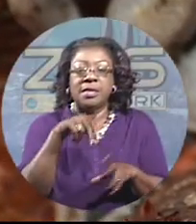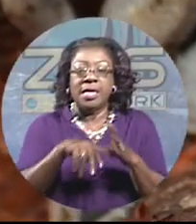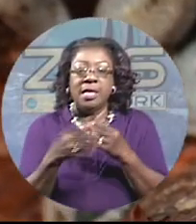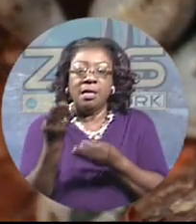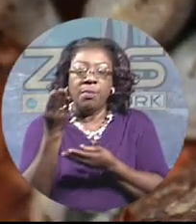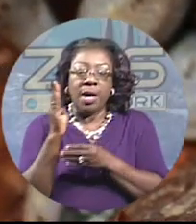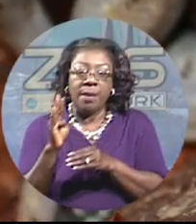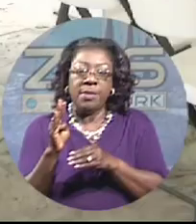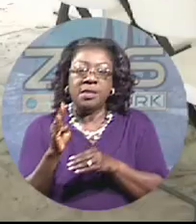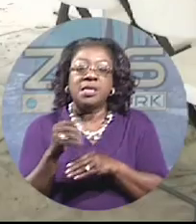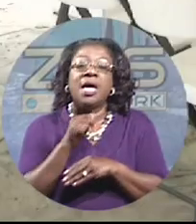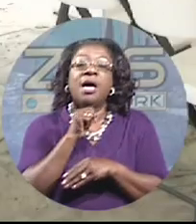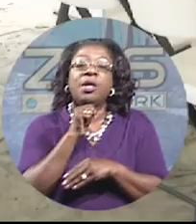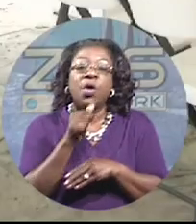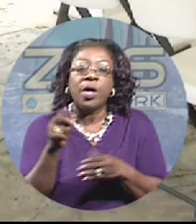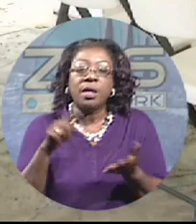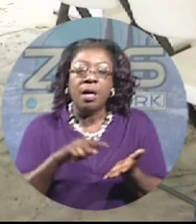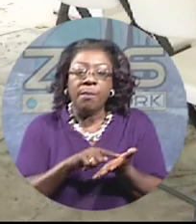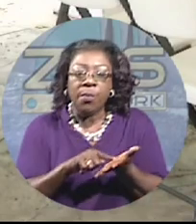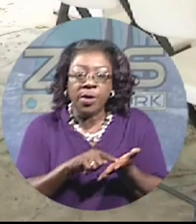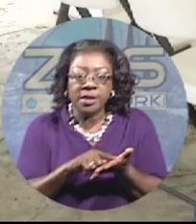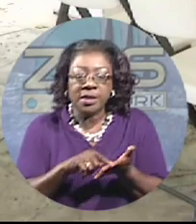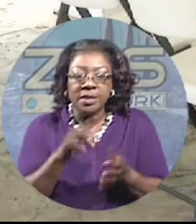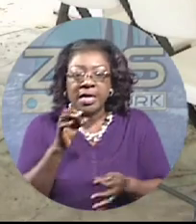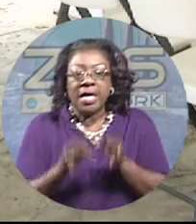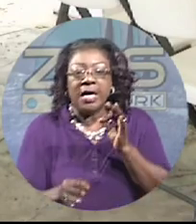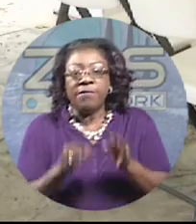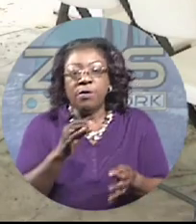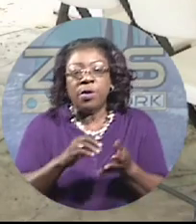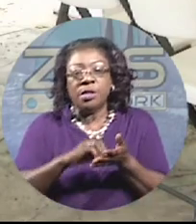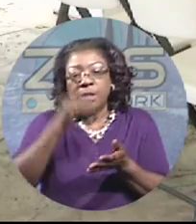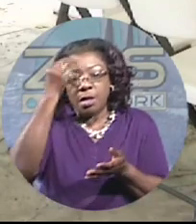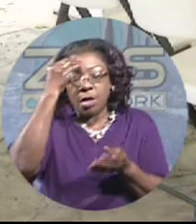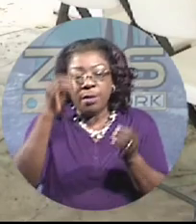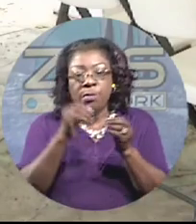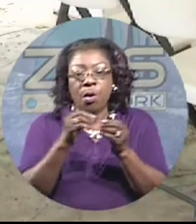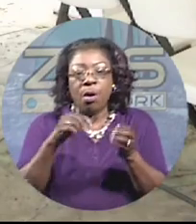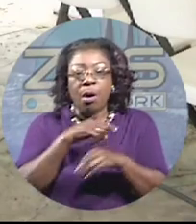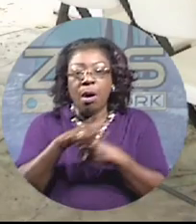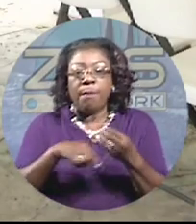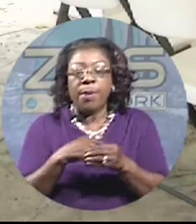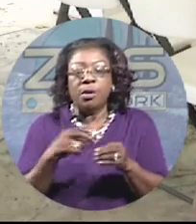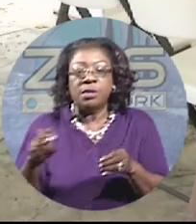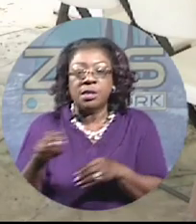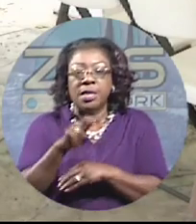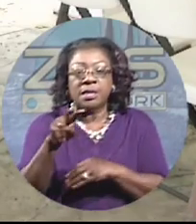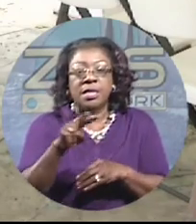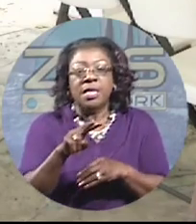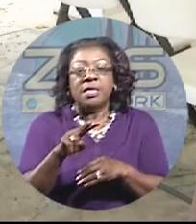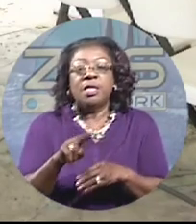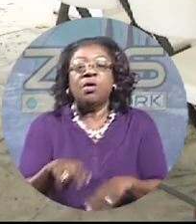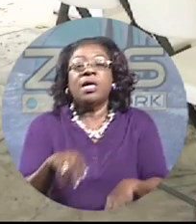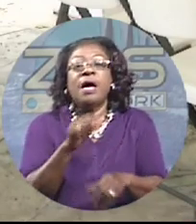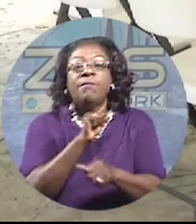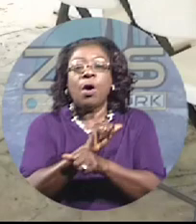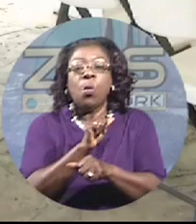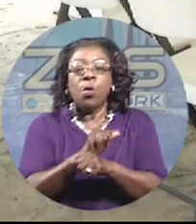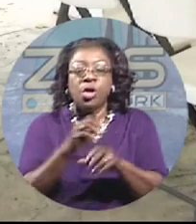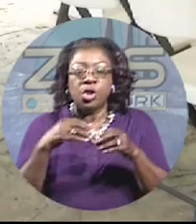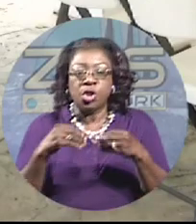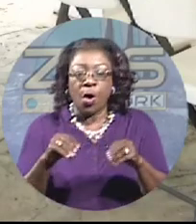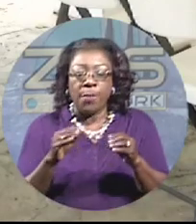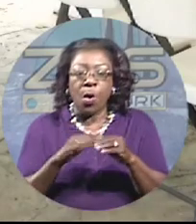that are brave and want to learn more about the snakes that are in the Bahamas, they are hosting a workshop on June 10th at 10